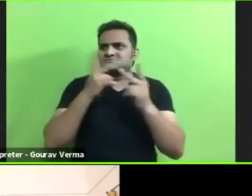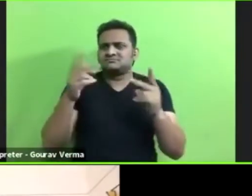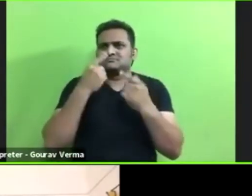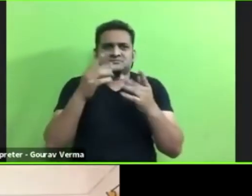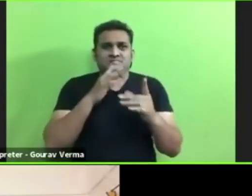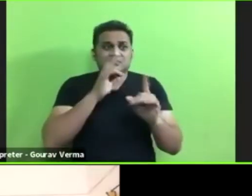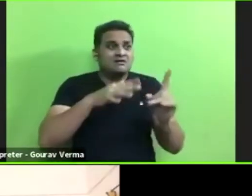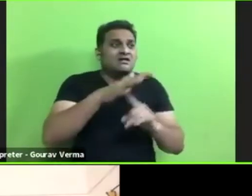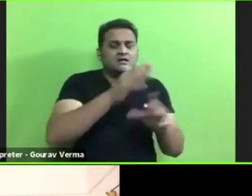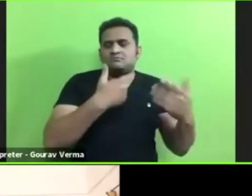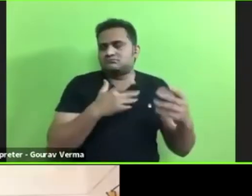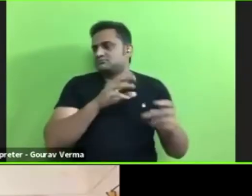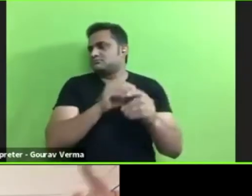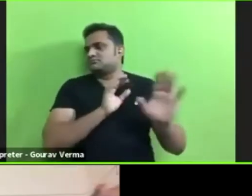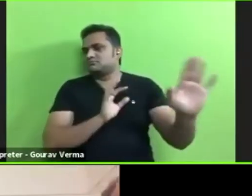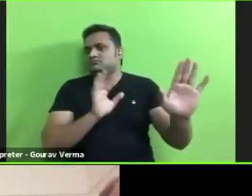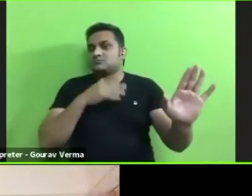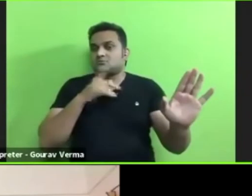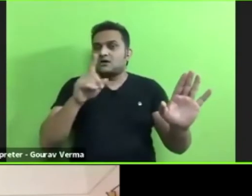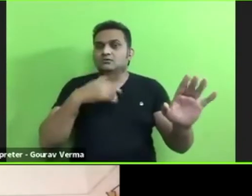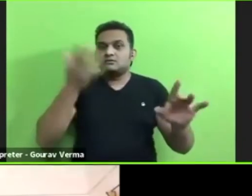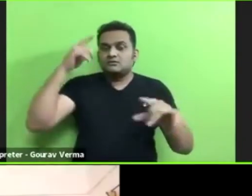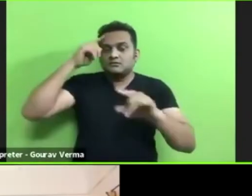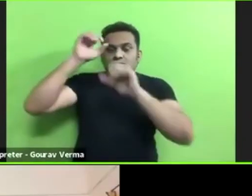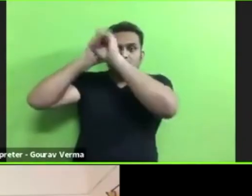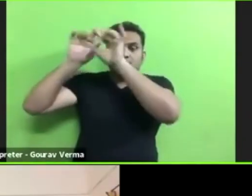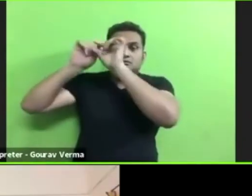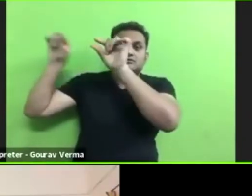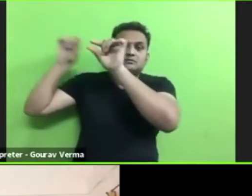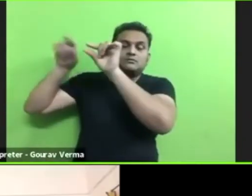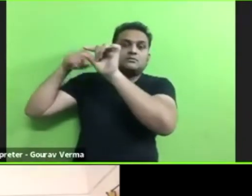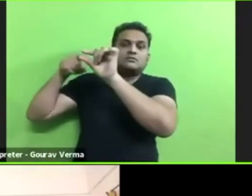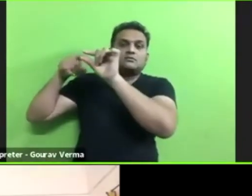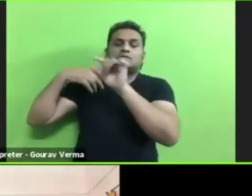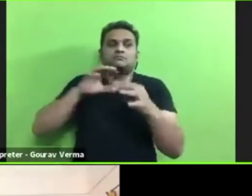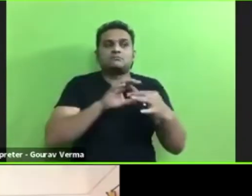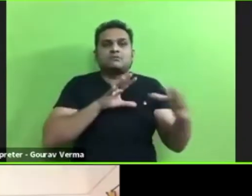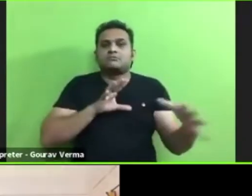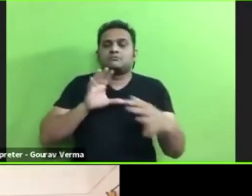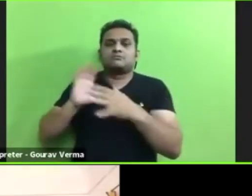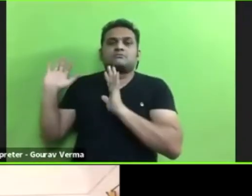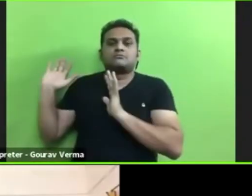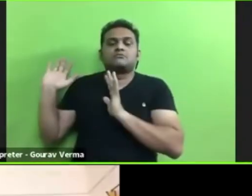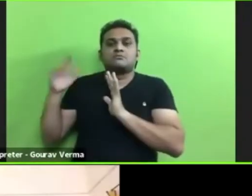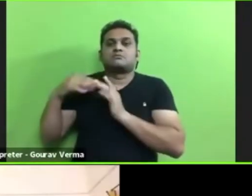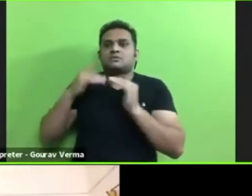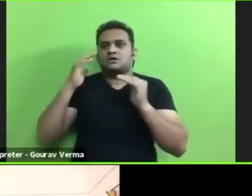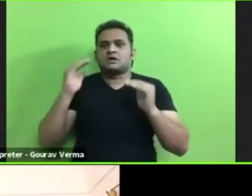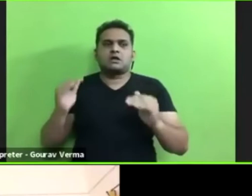reality. We are part of this notional idea of purity. So you use this disconnection to create an intellectual high